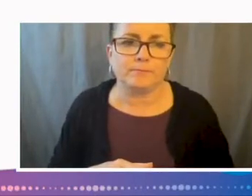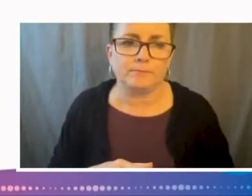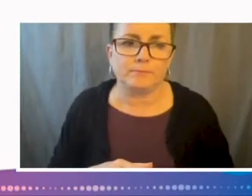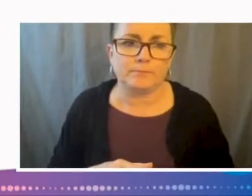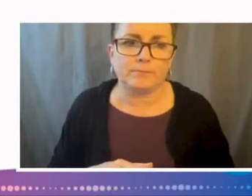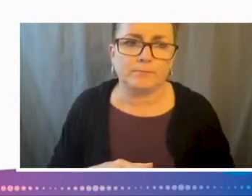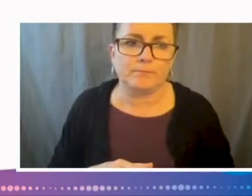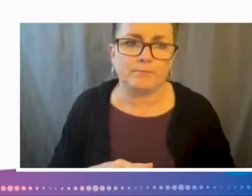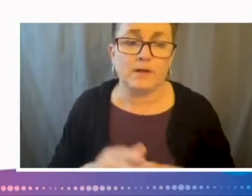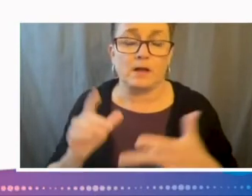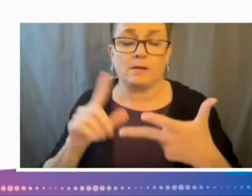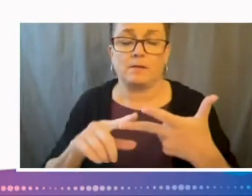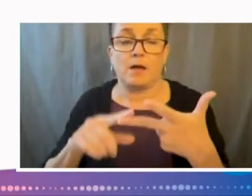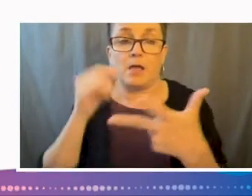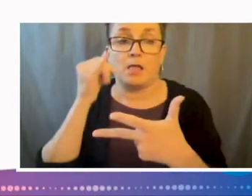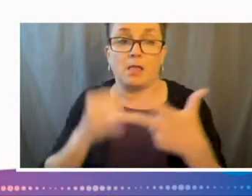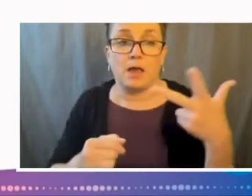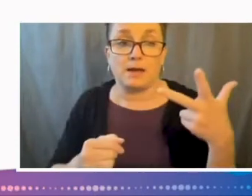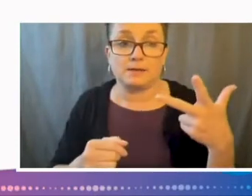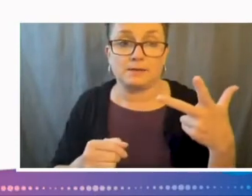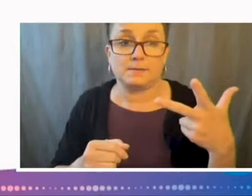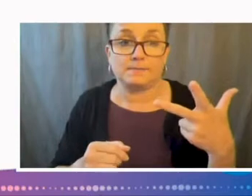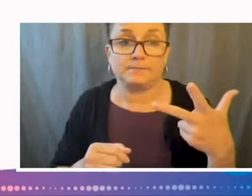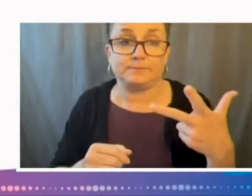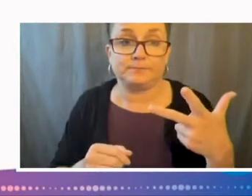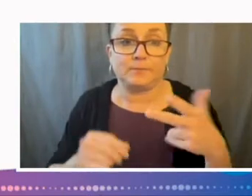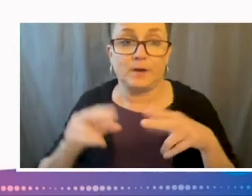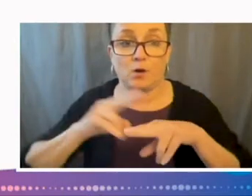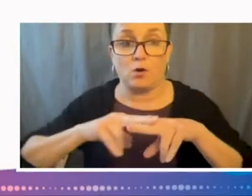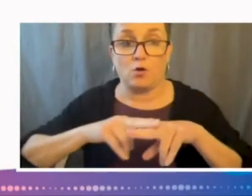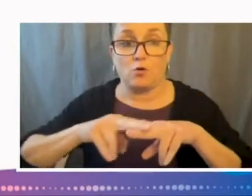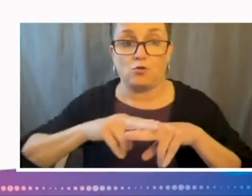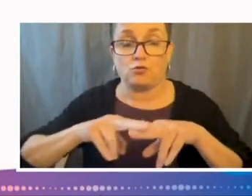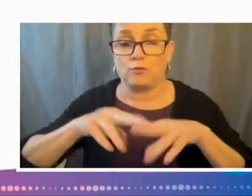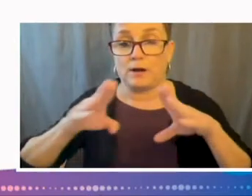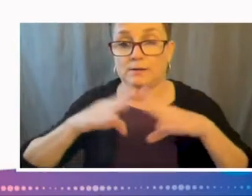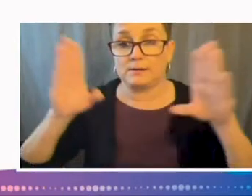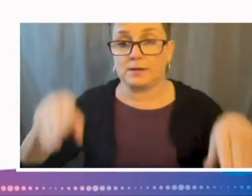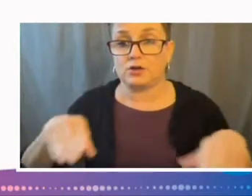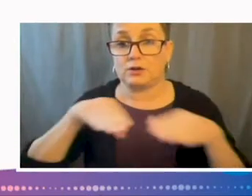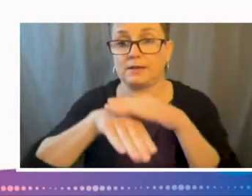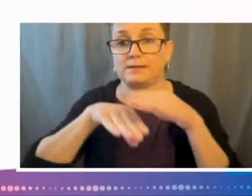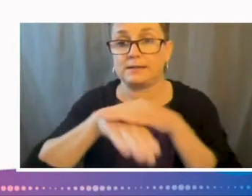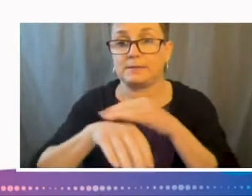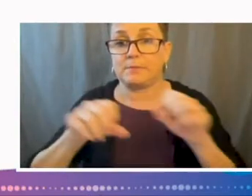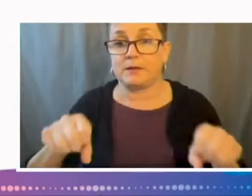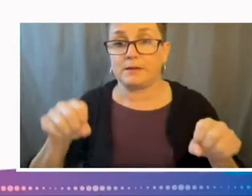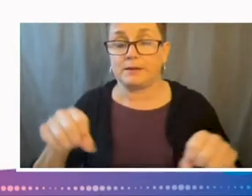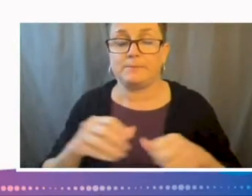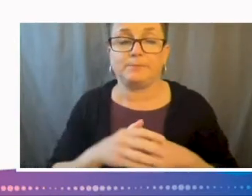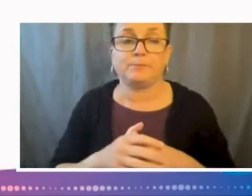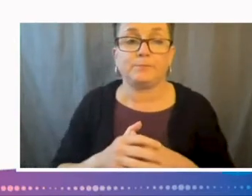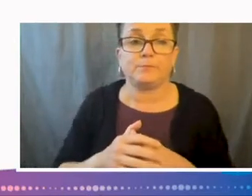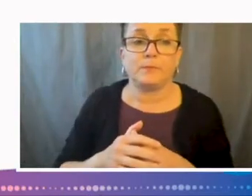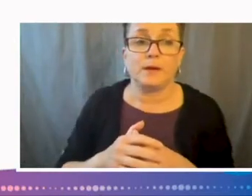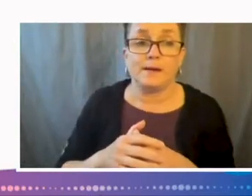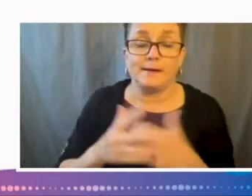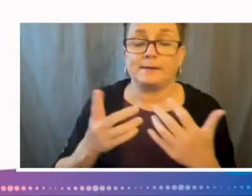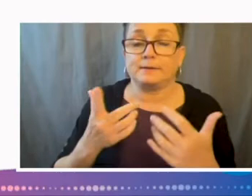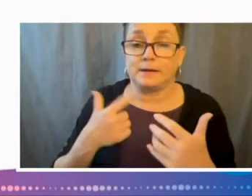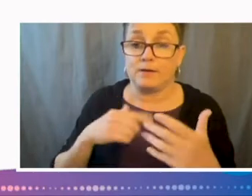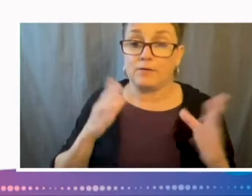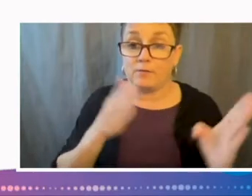The last bullet of these three is rail station accessibility. New Jersey Transit Planning